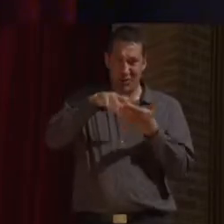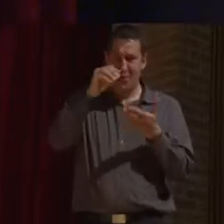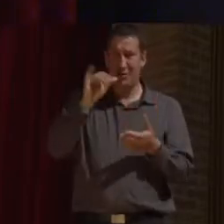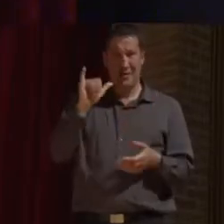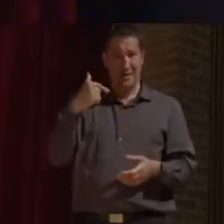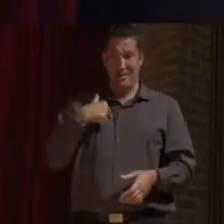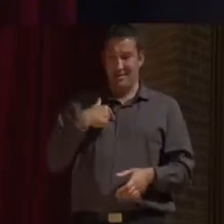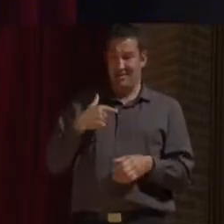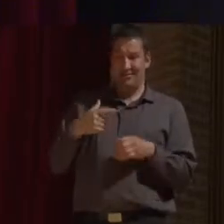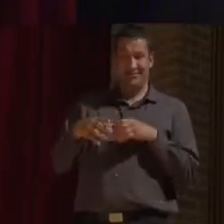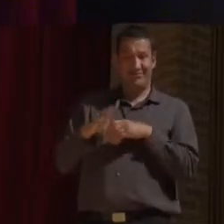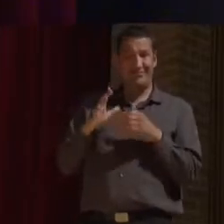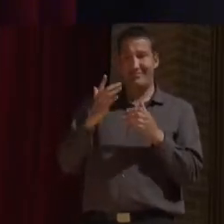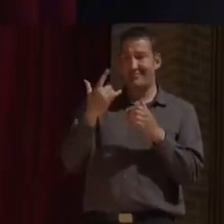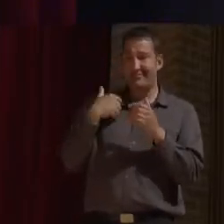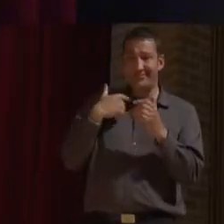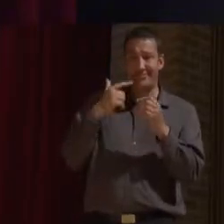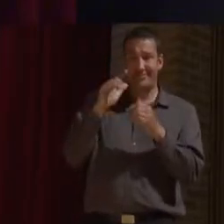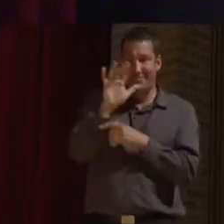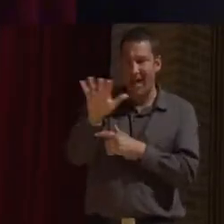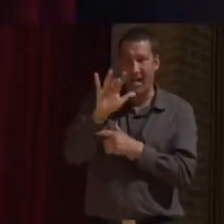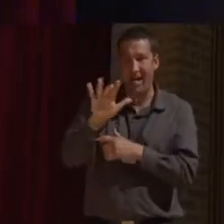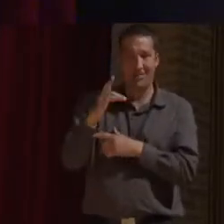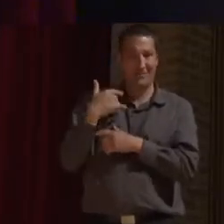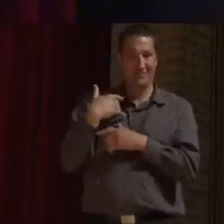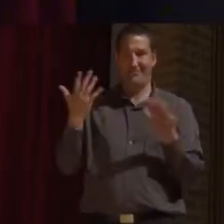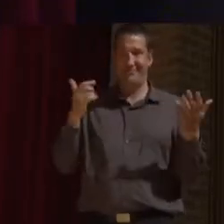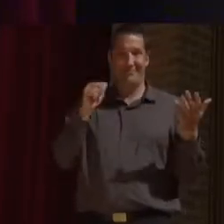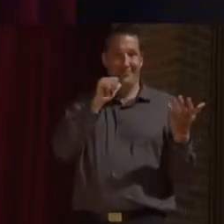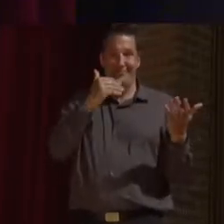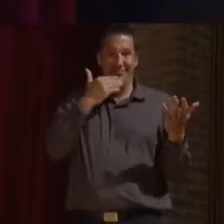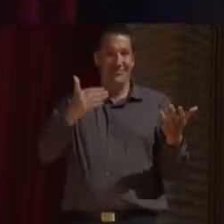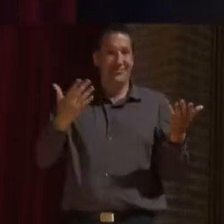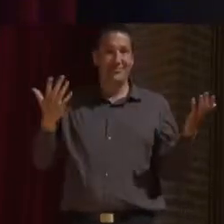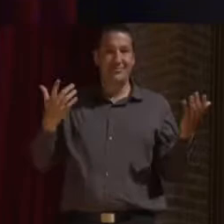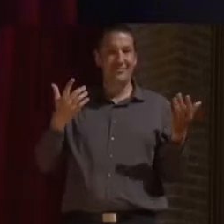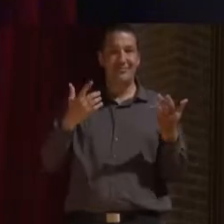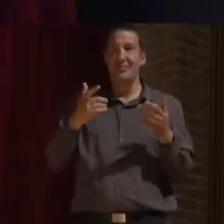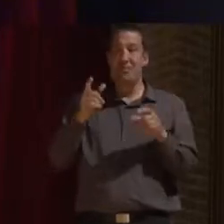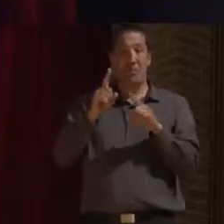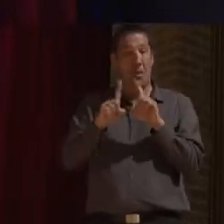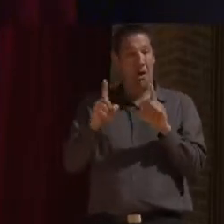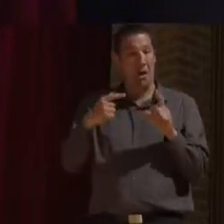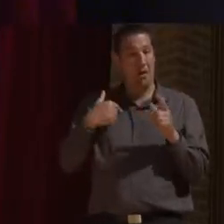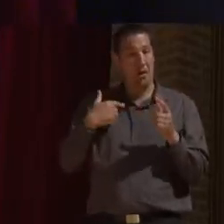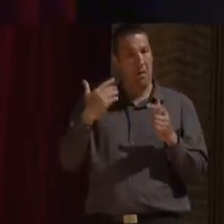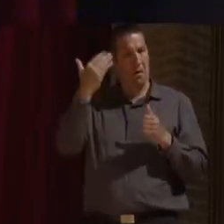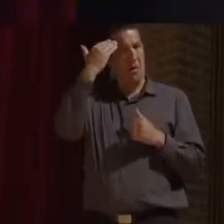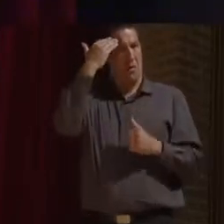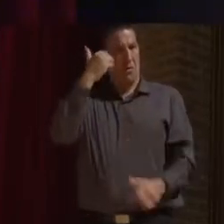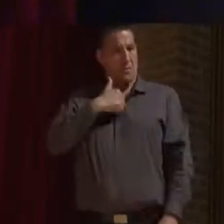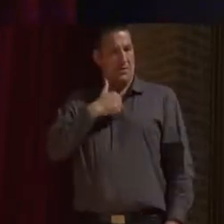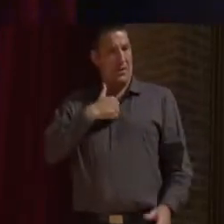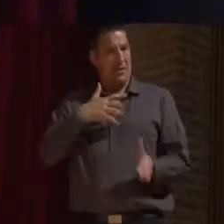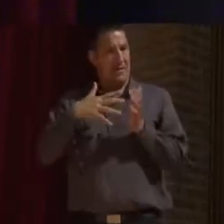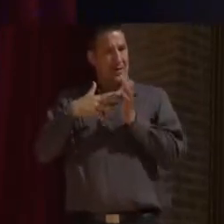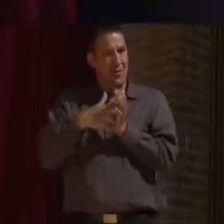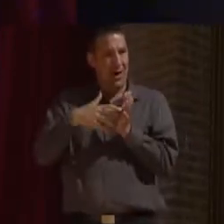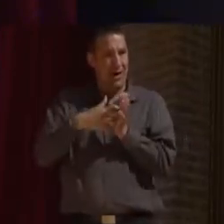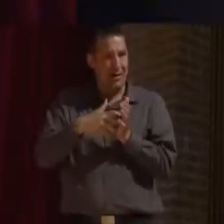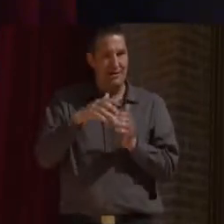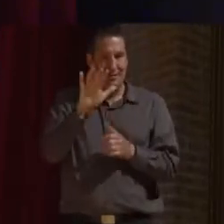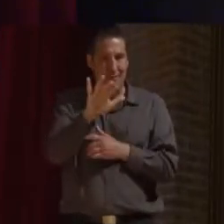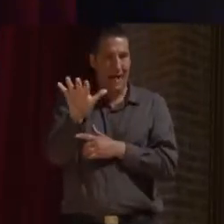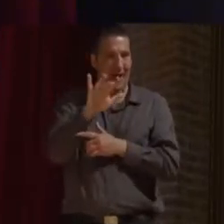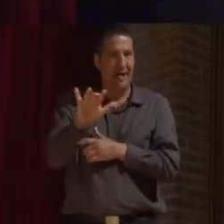say today to my secretary, how do you spell whatever? I know that about myself, so I'm going to ask for